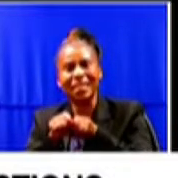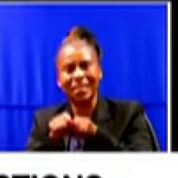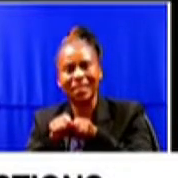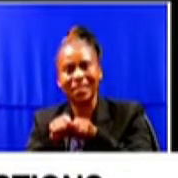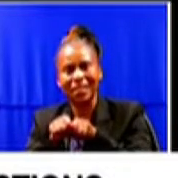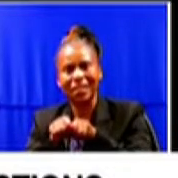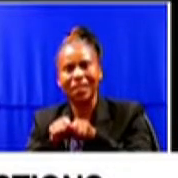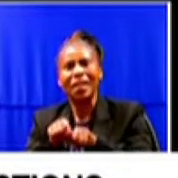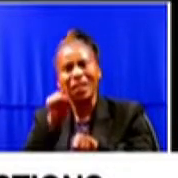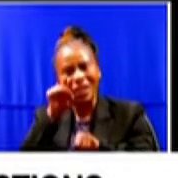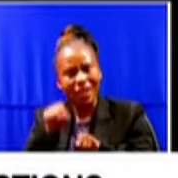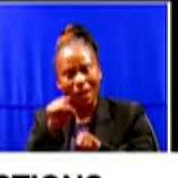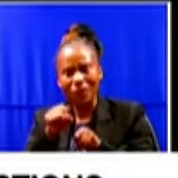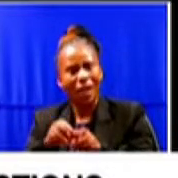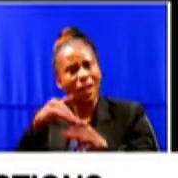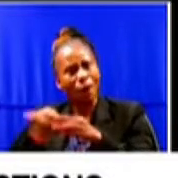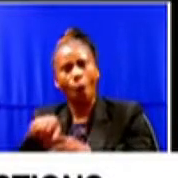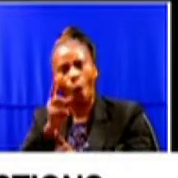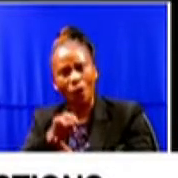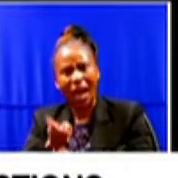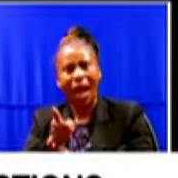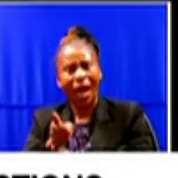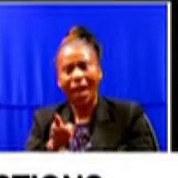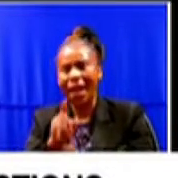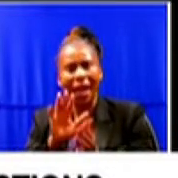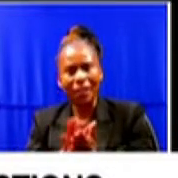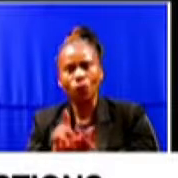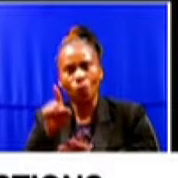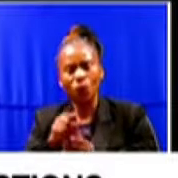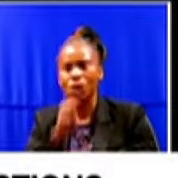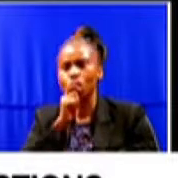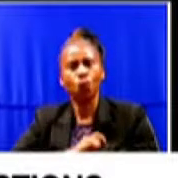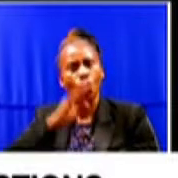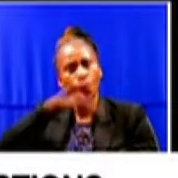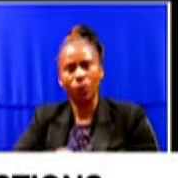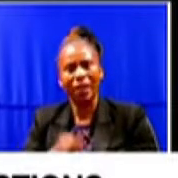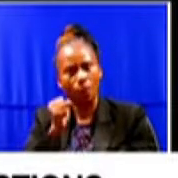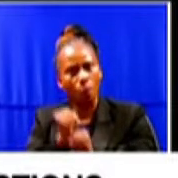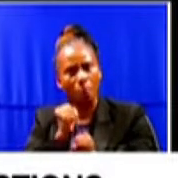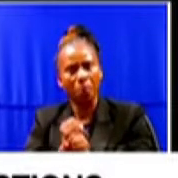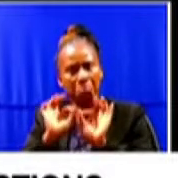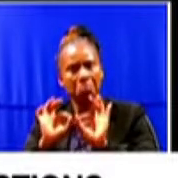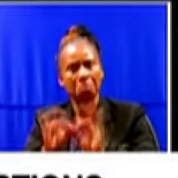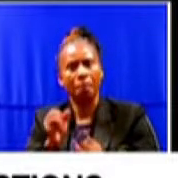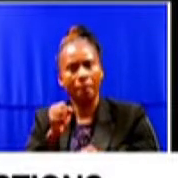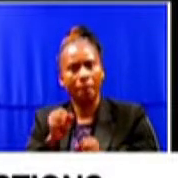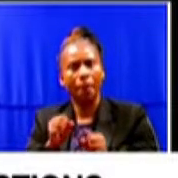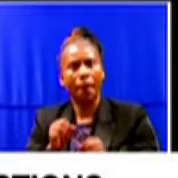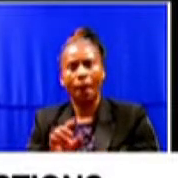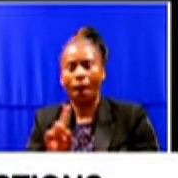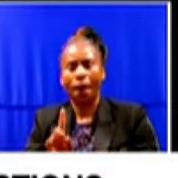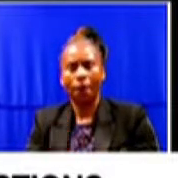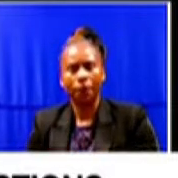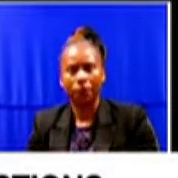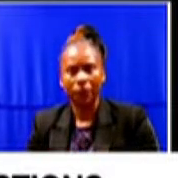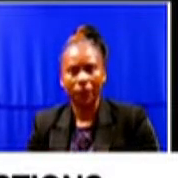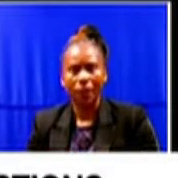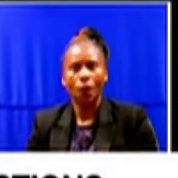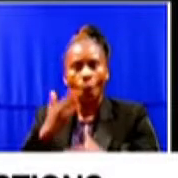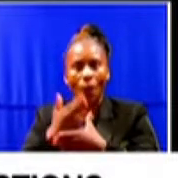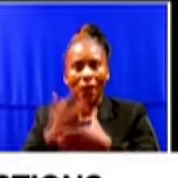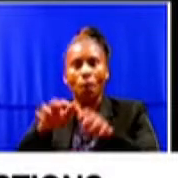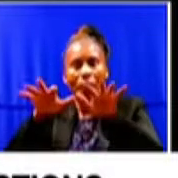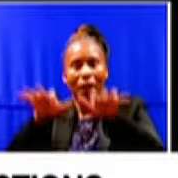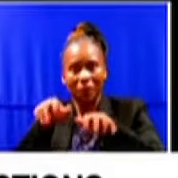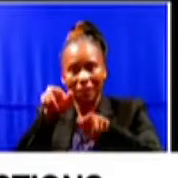ill-founded, out of order, and not appropriate to make. It's the job of parliamentarians to ask